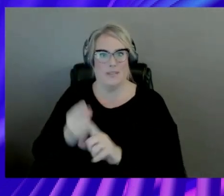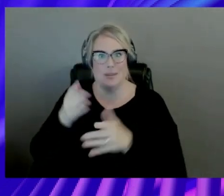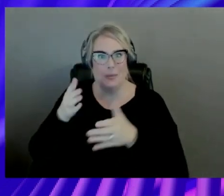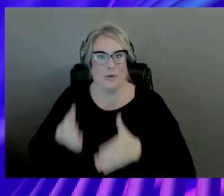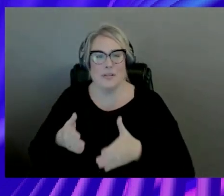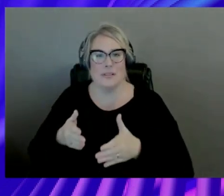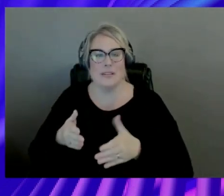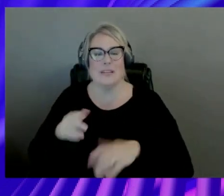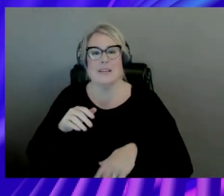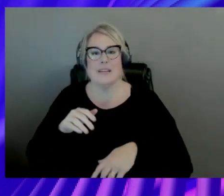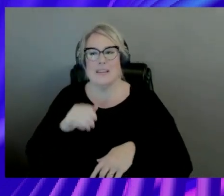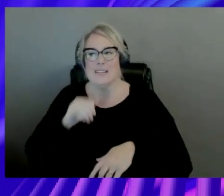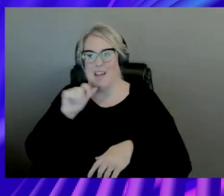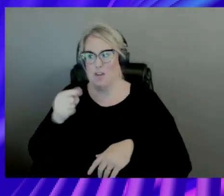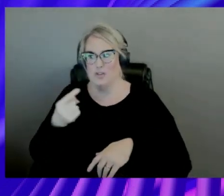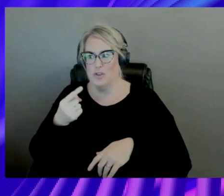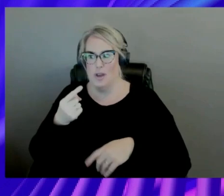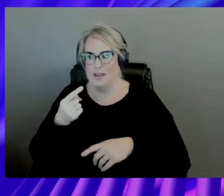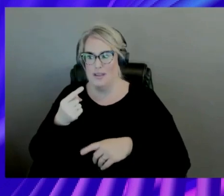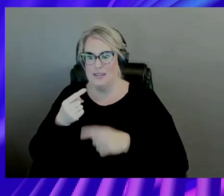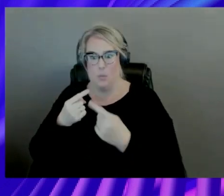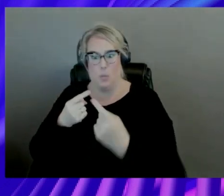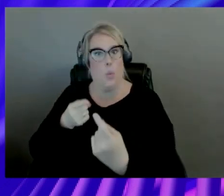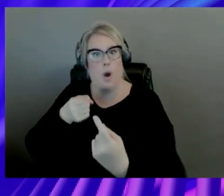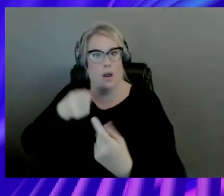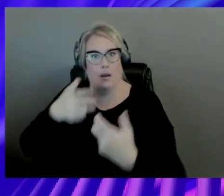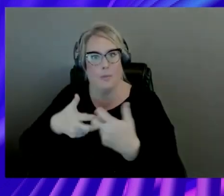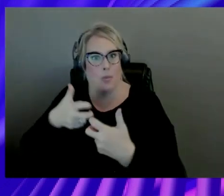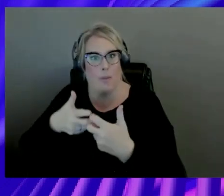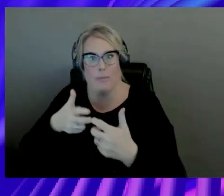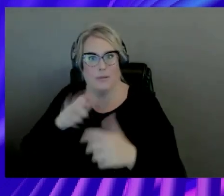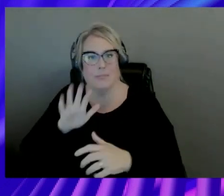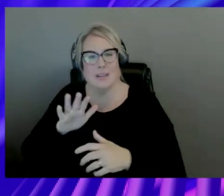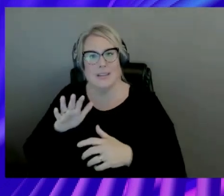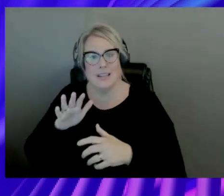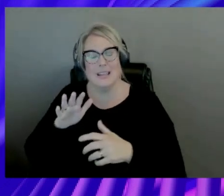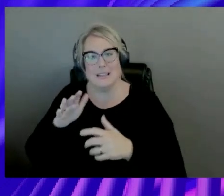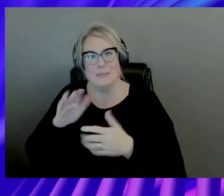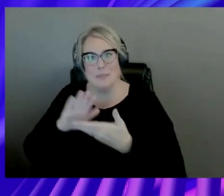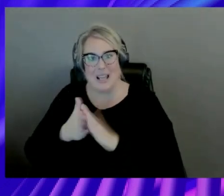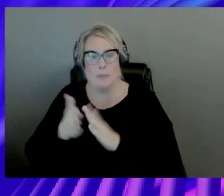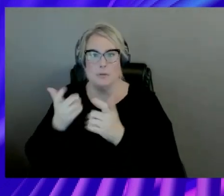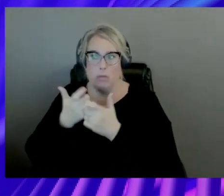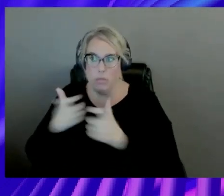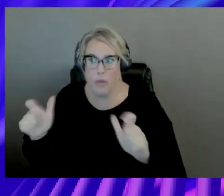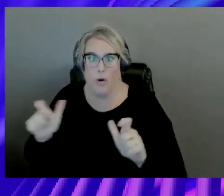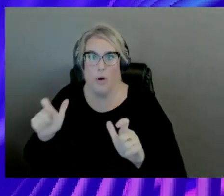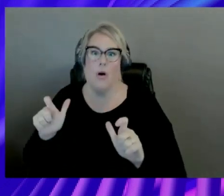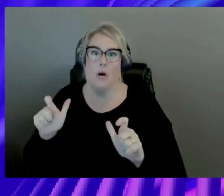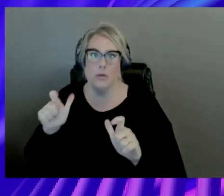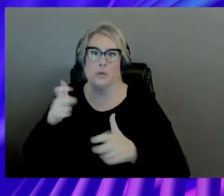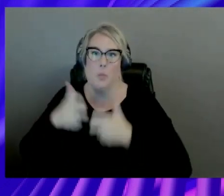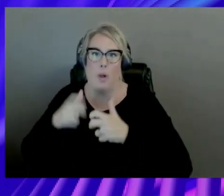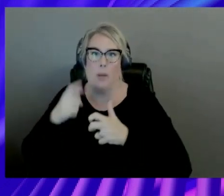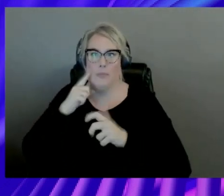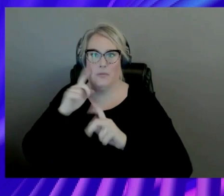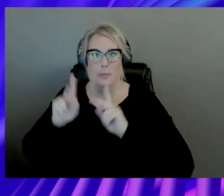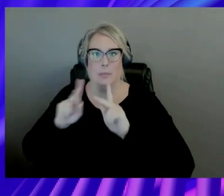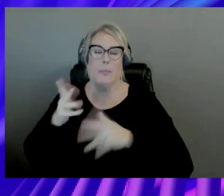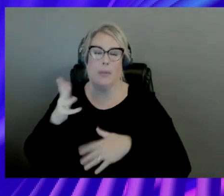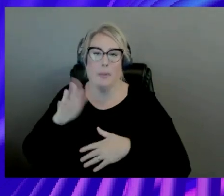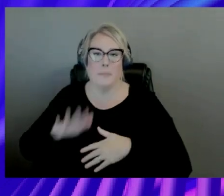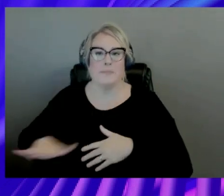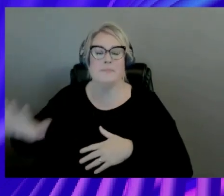just one person's problem. It's a large percentage of people's problem. Right. And having the outreach team